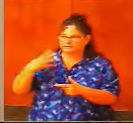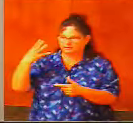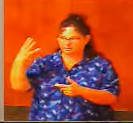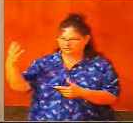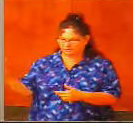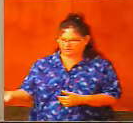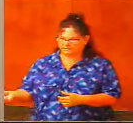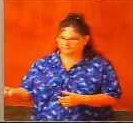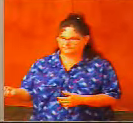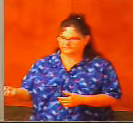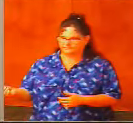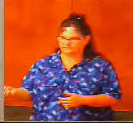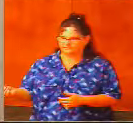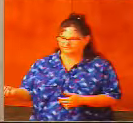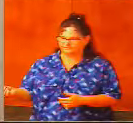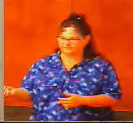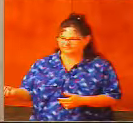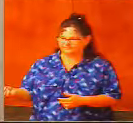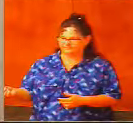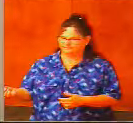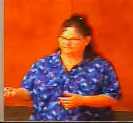gone.